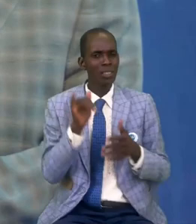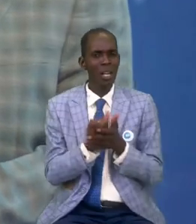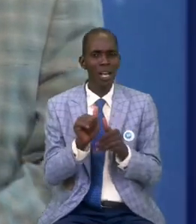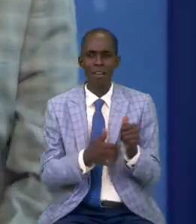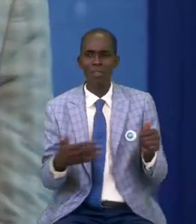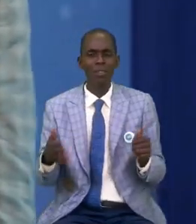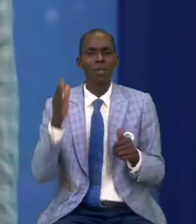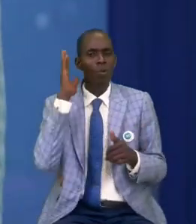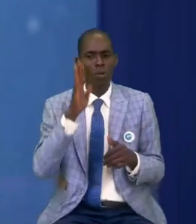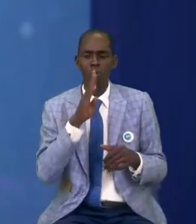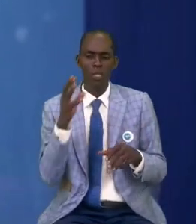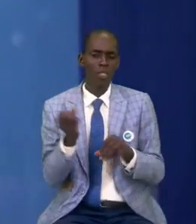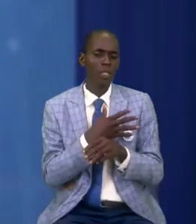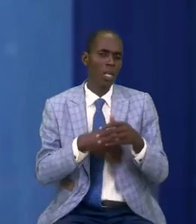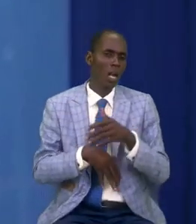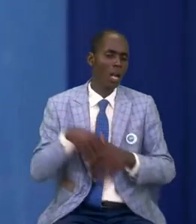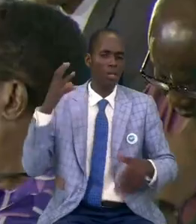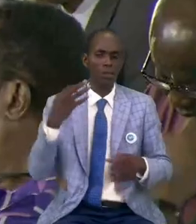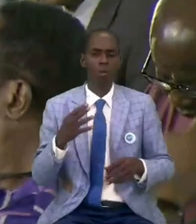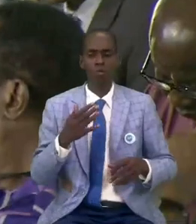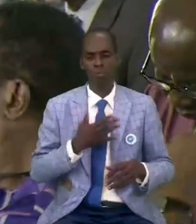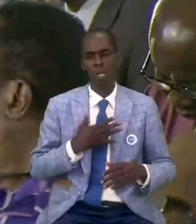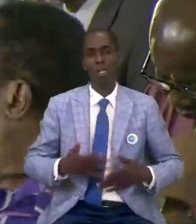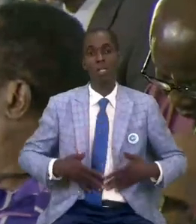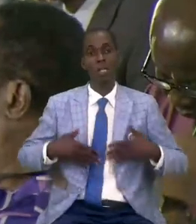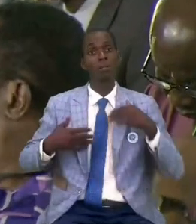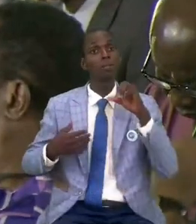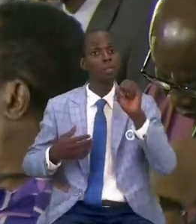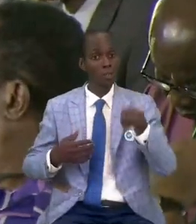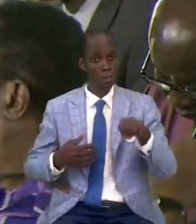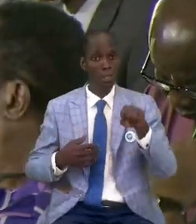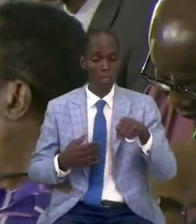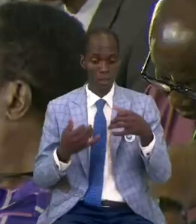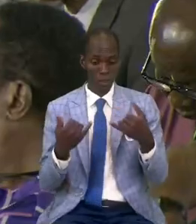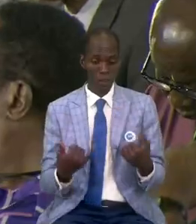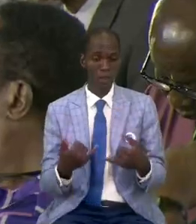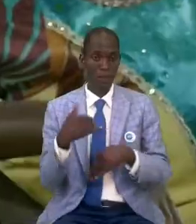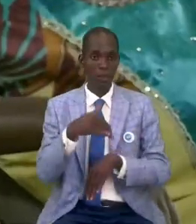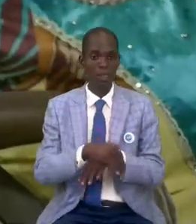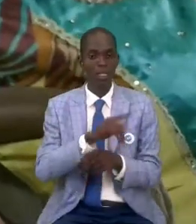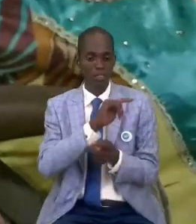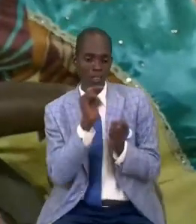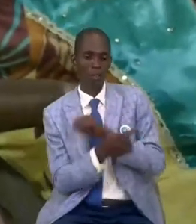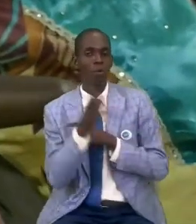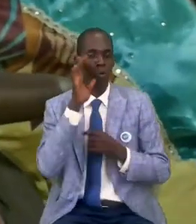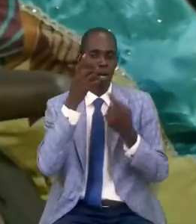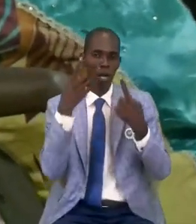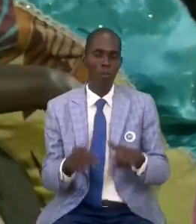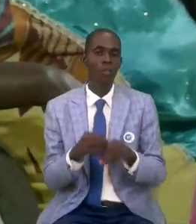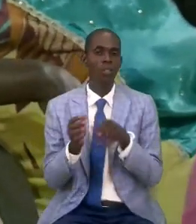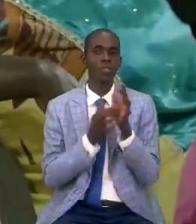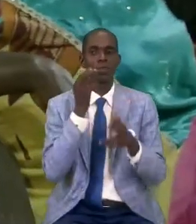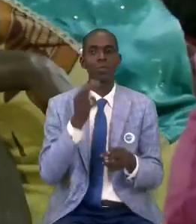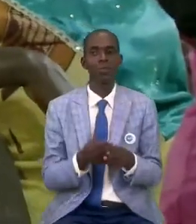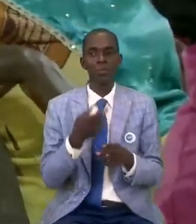Yes, tonight transformation will come. The change will come. I want to go to heaven.